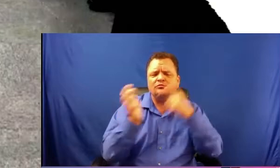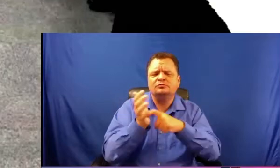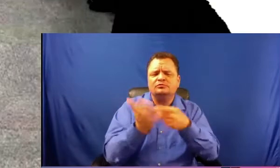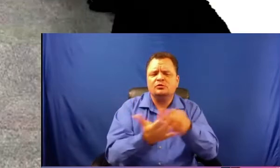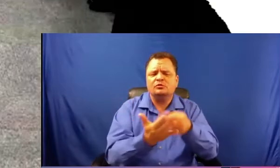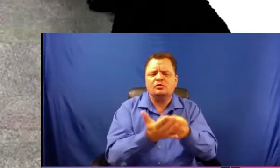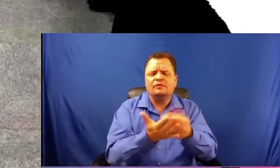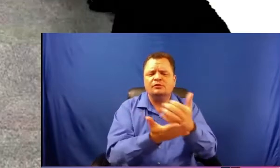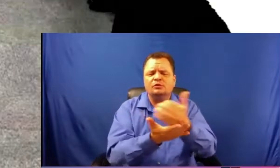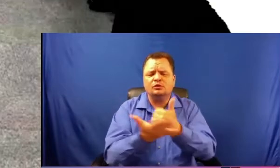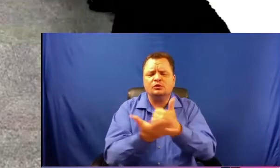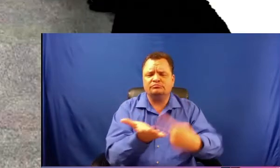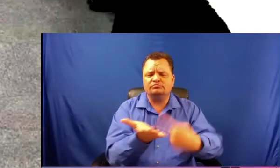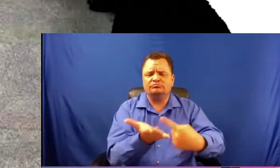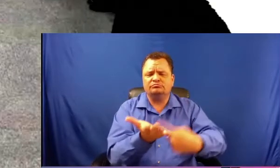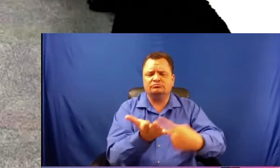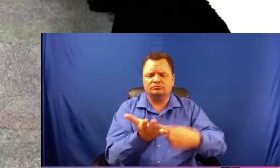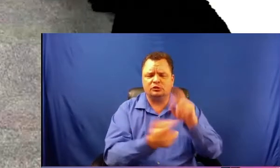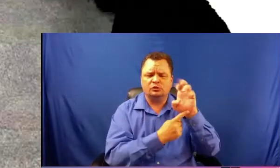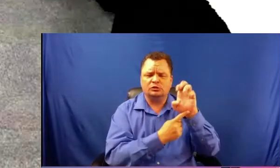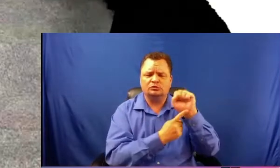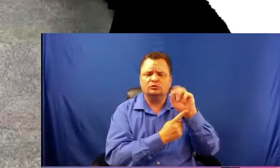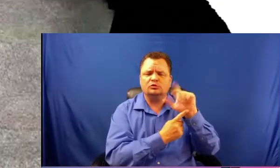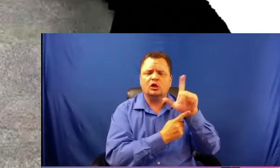the meeting packet.